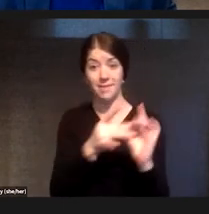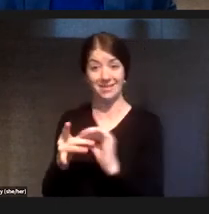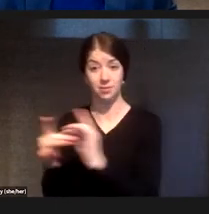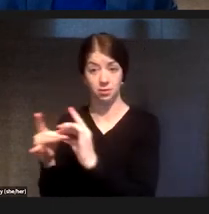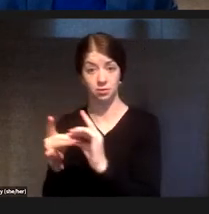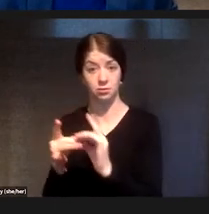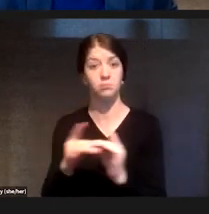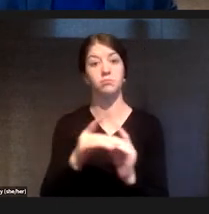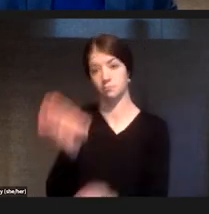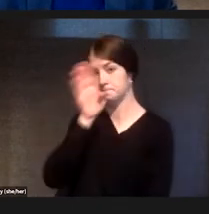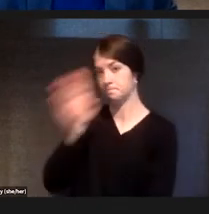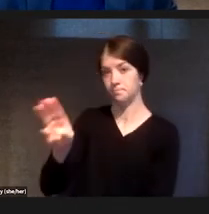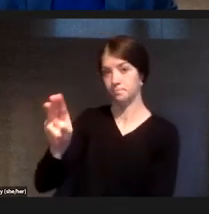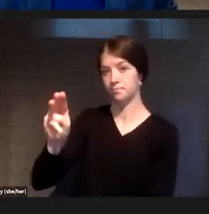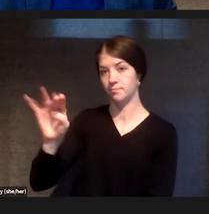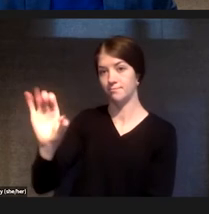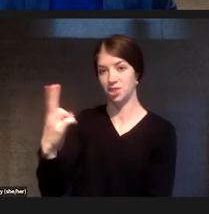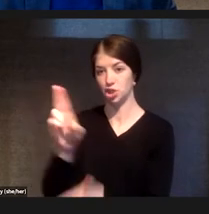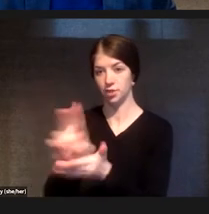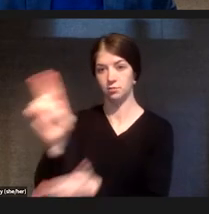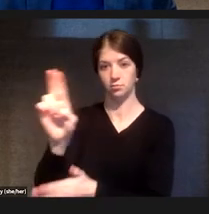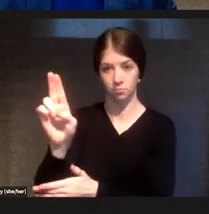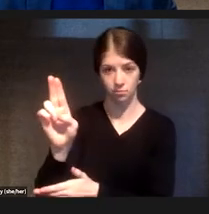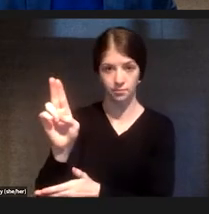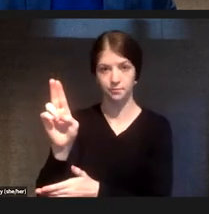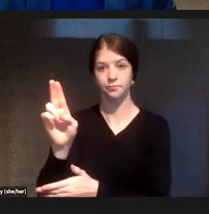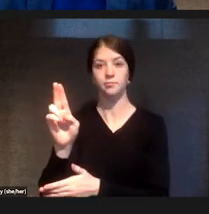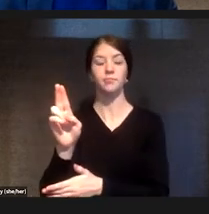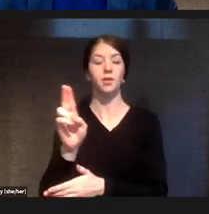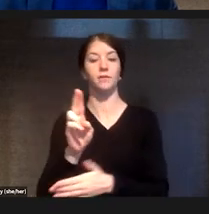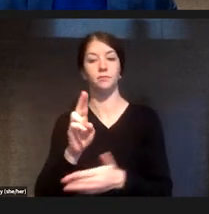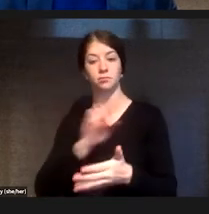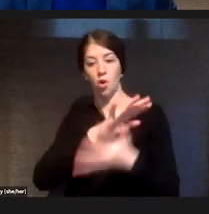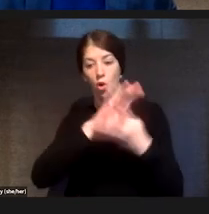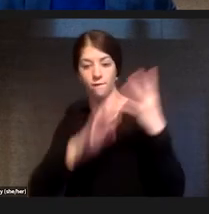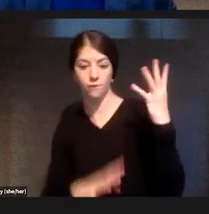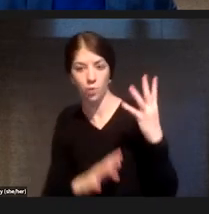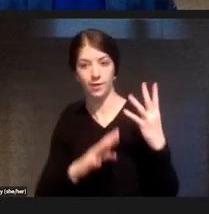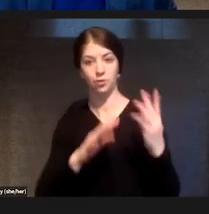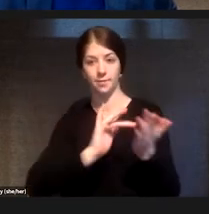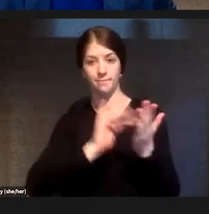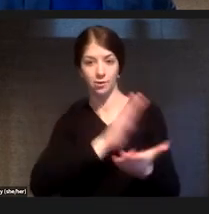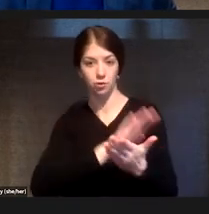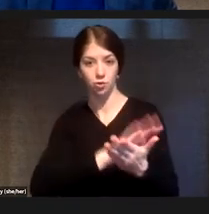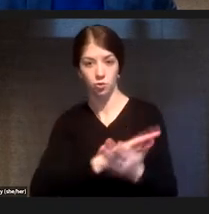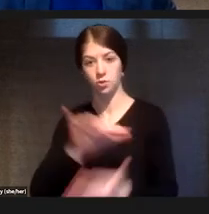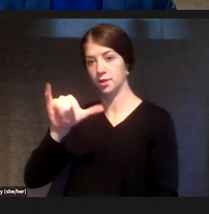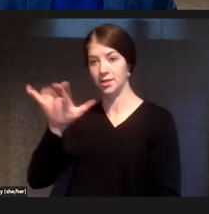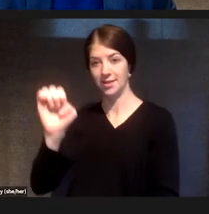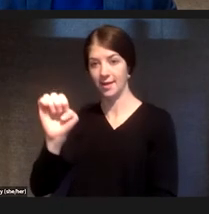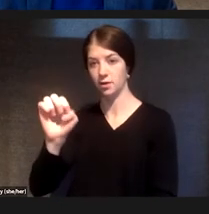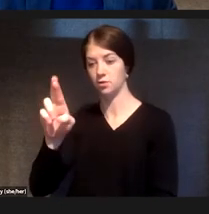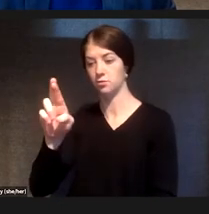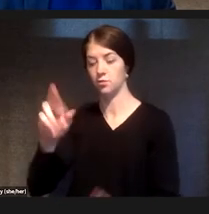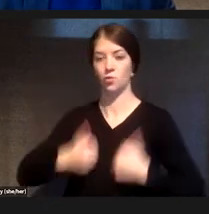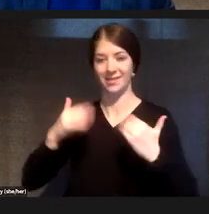I then completed all 4 years and then matched into orthopedic surgery residency at Yale. I have an image of my family here who have supported me